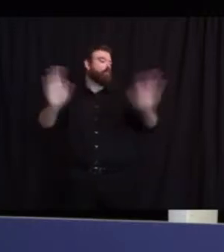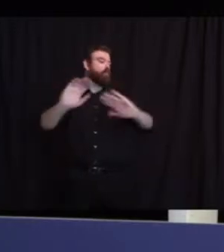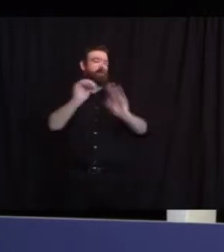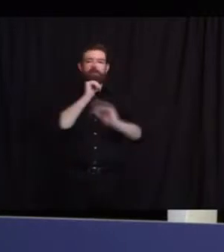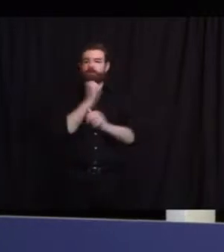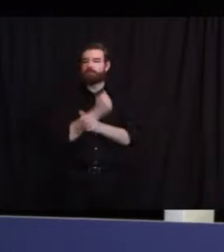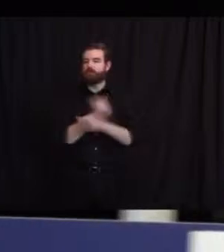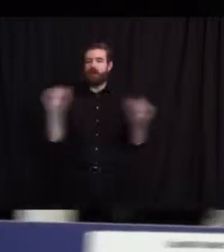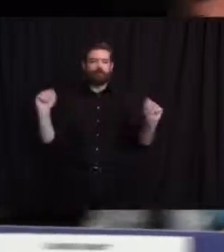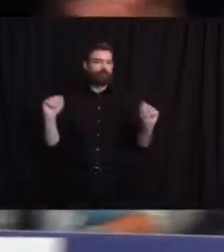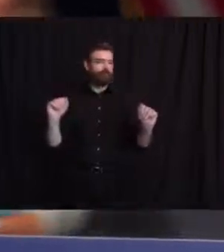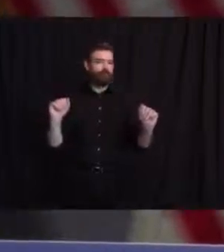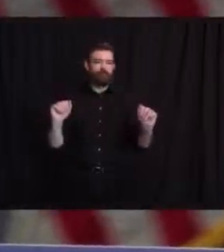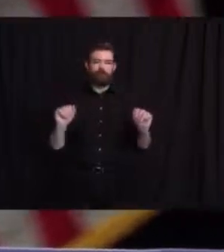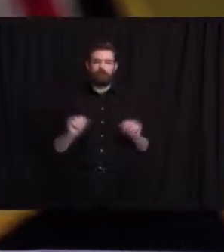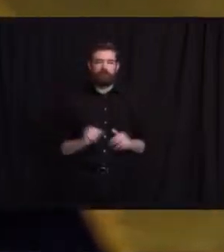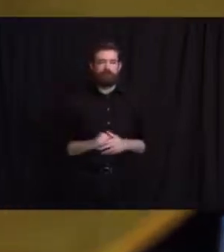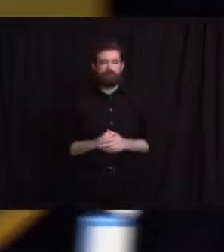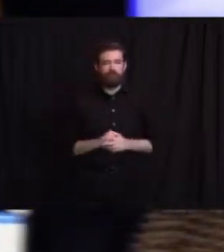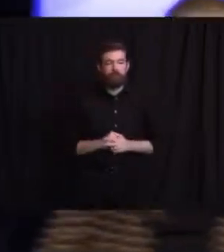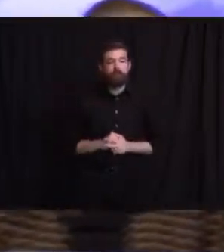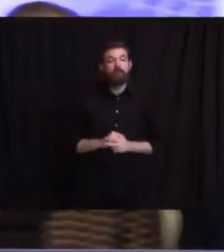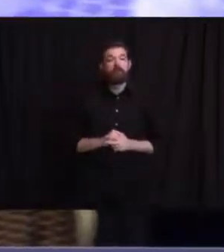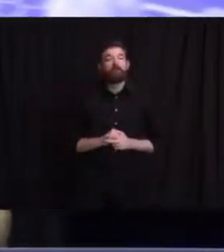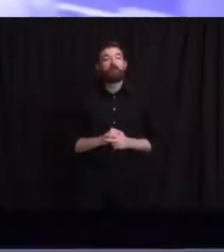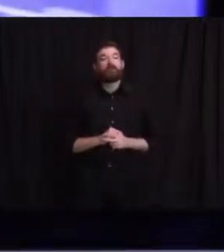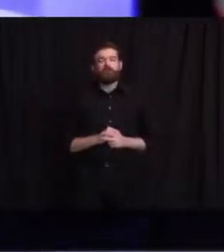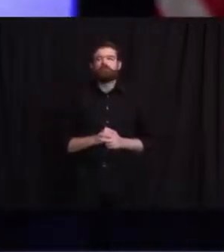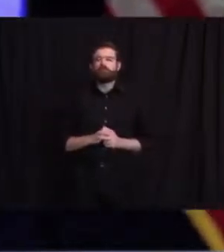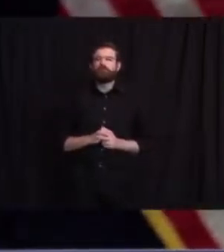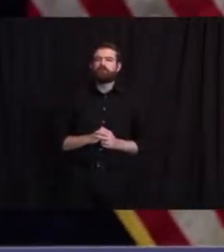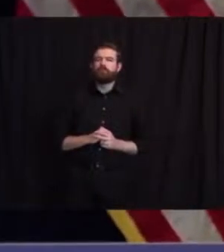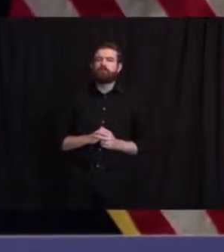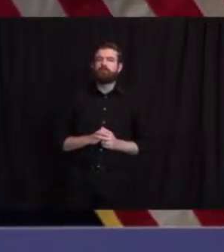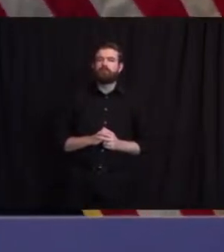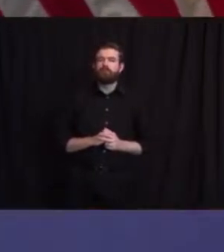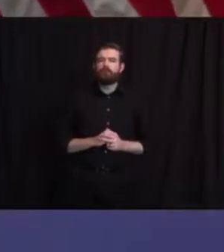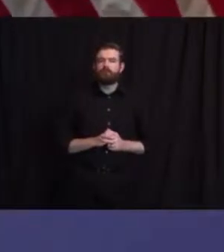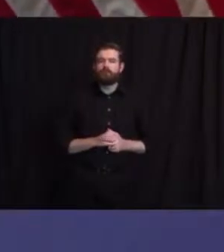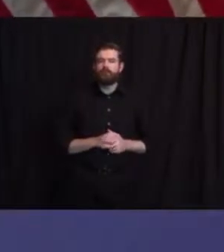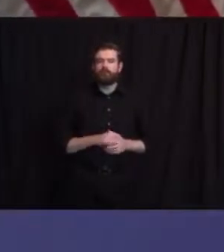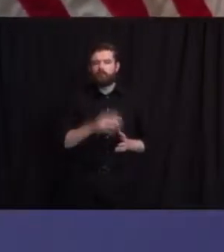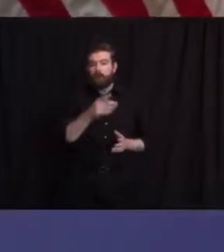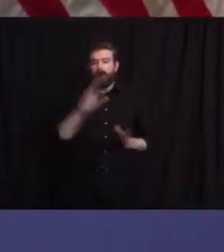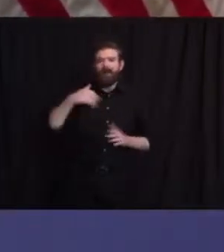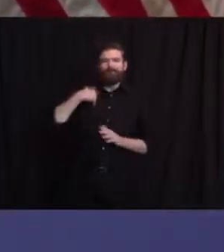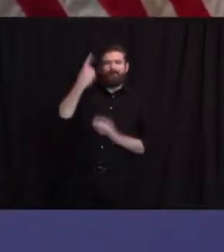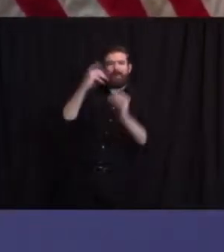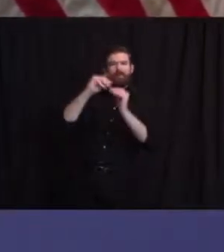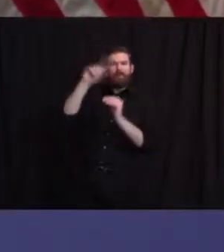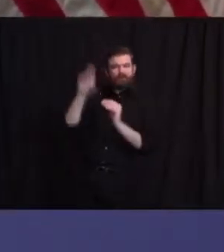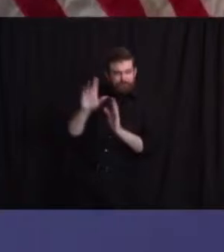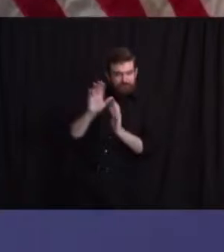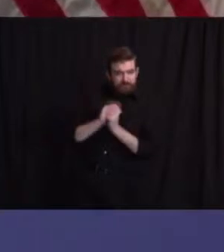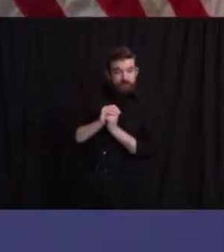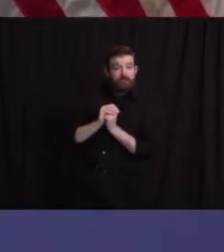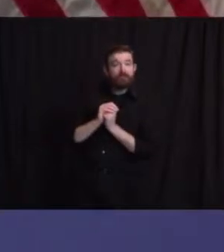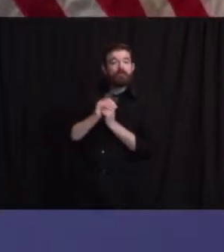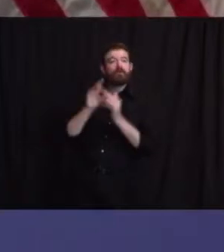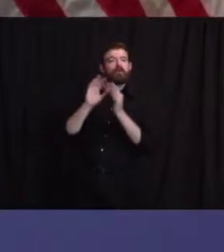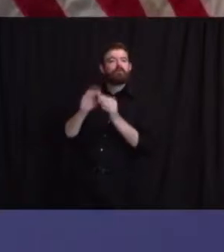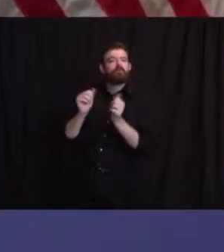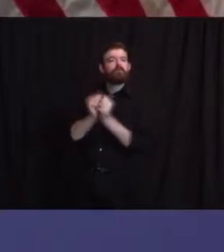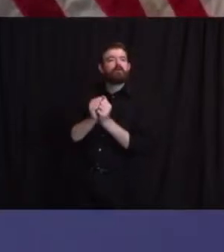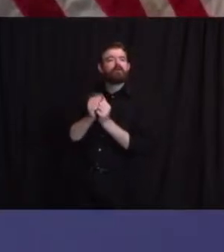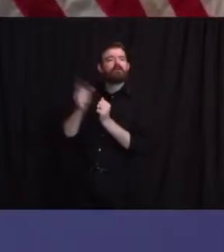No one has, do you have a very quick, please? Yeah, real quick, there was one other question, the courts. People are asking when the courts are going to